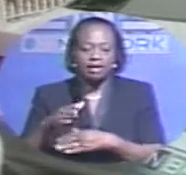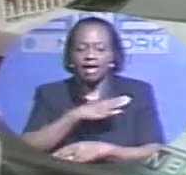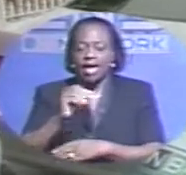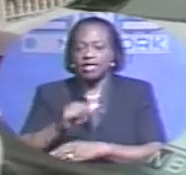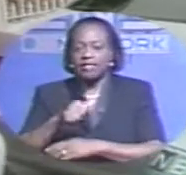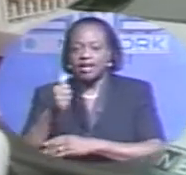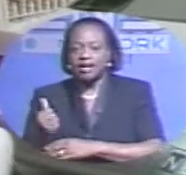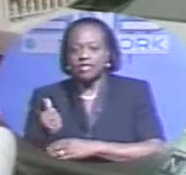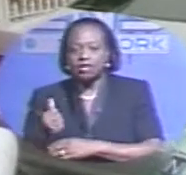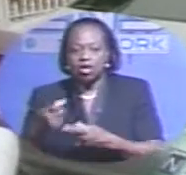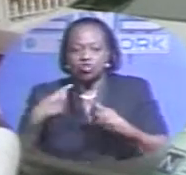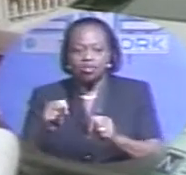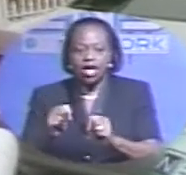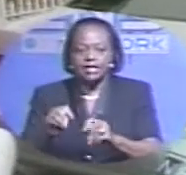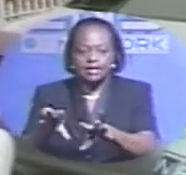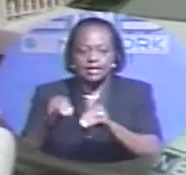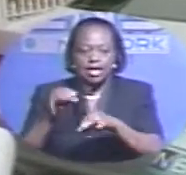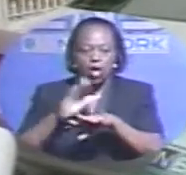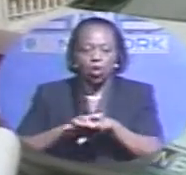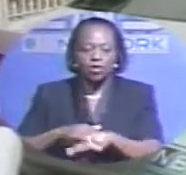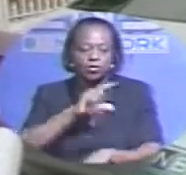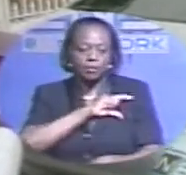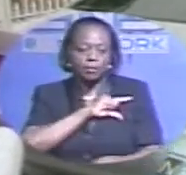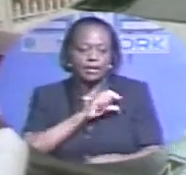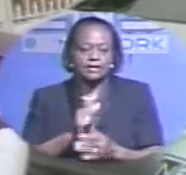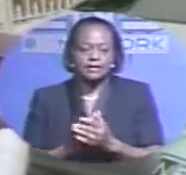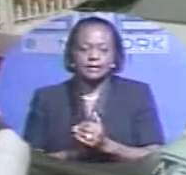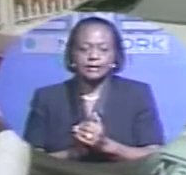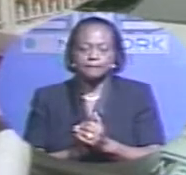other attempted to take on police officers.